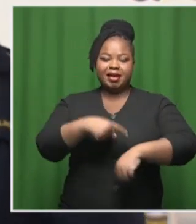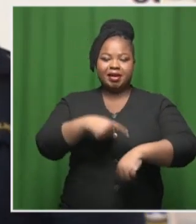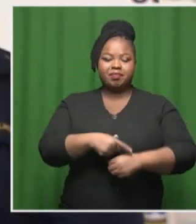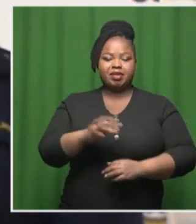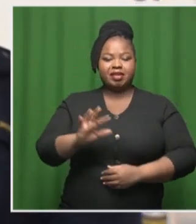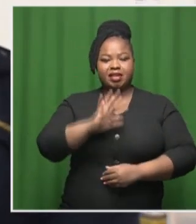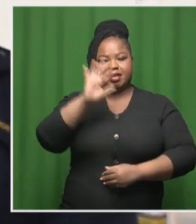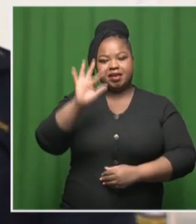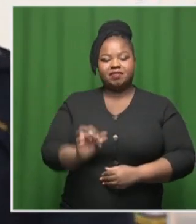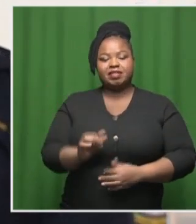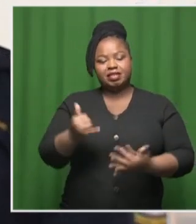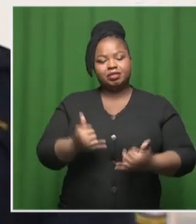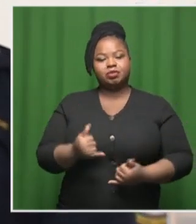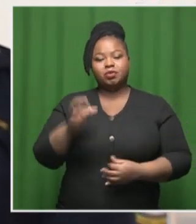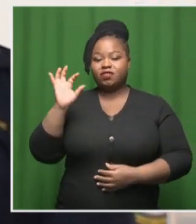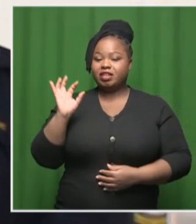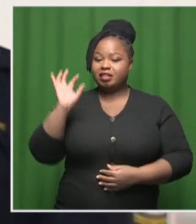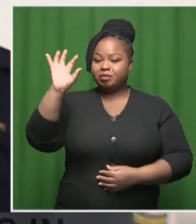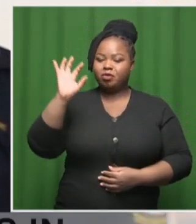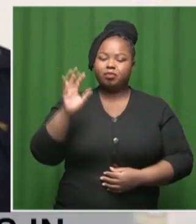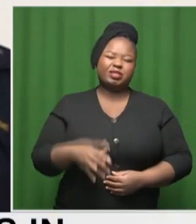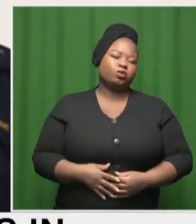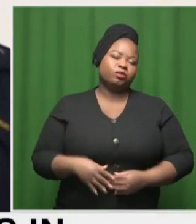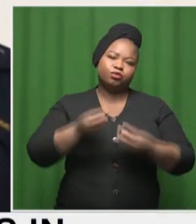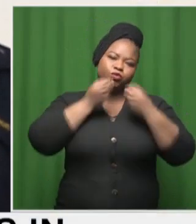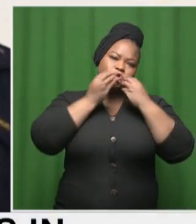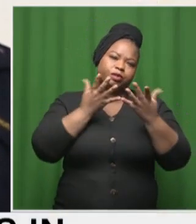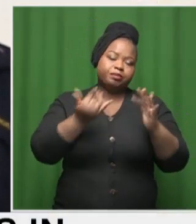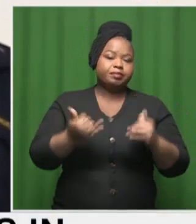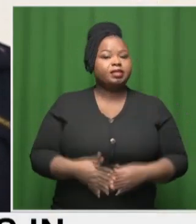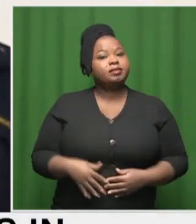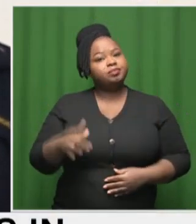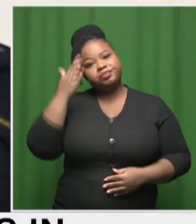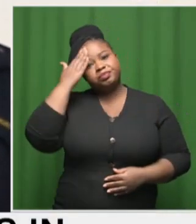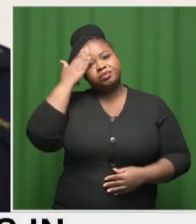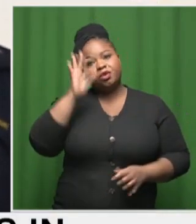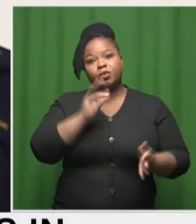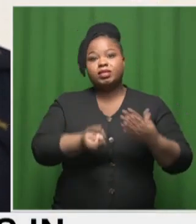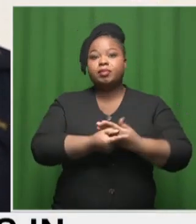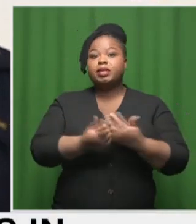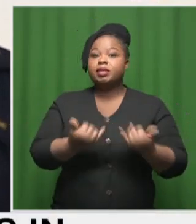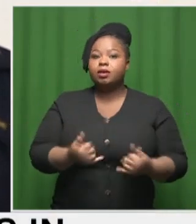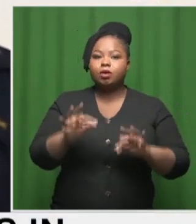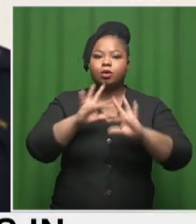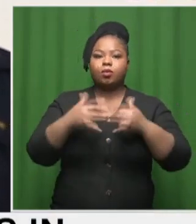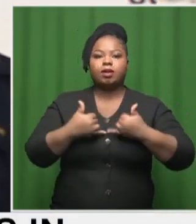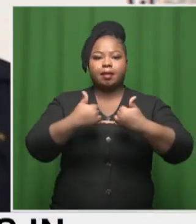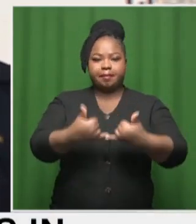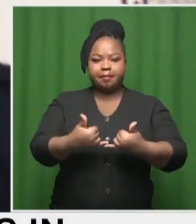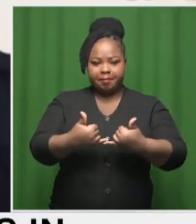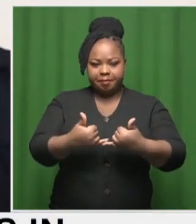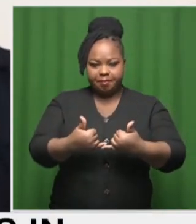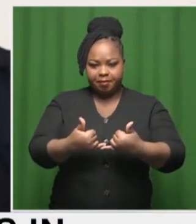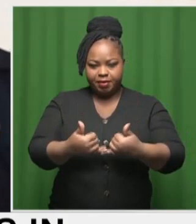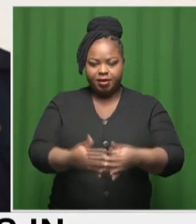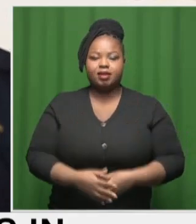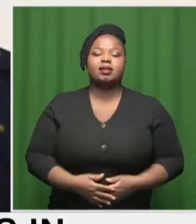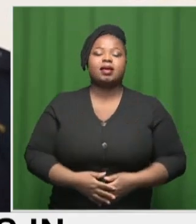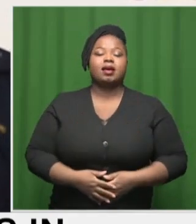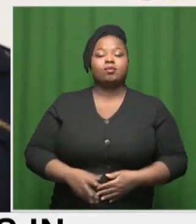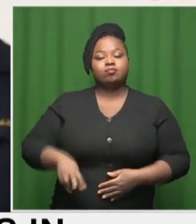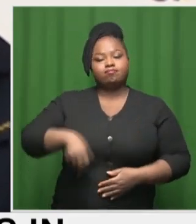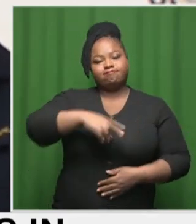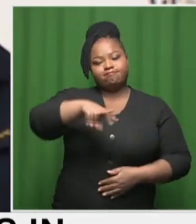African soil. And it's absolutely fantastic. So obviously what's happening is that the World Cup is embarking on a